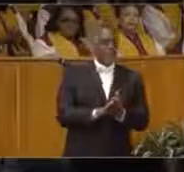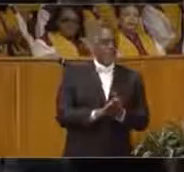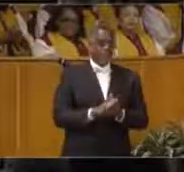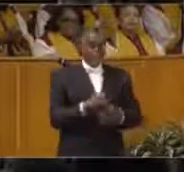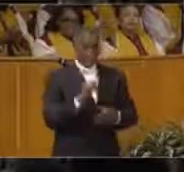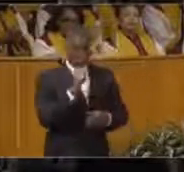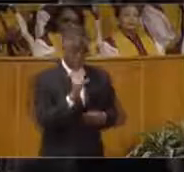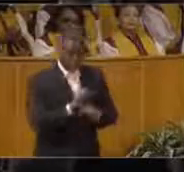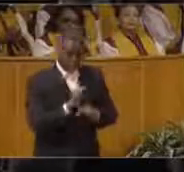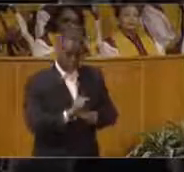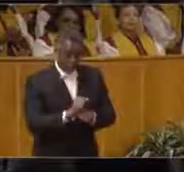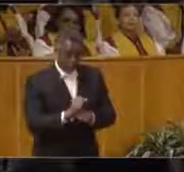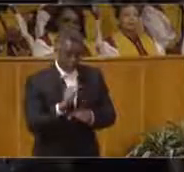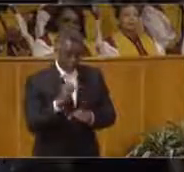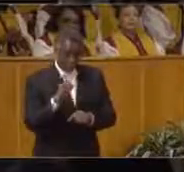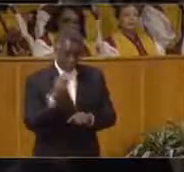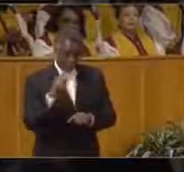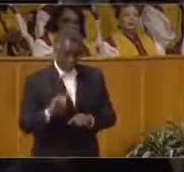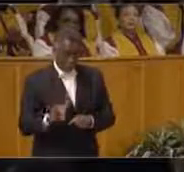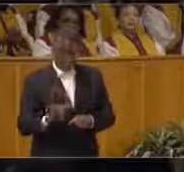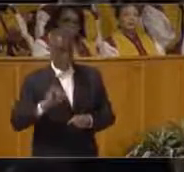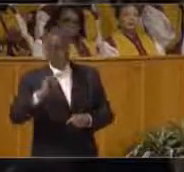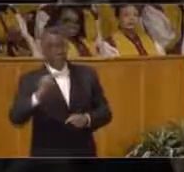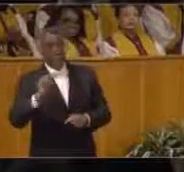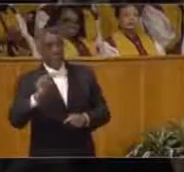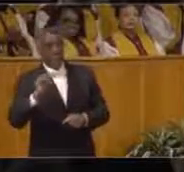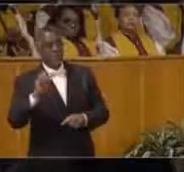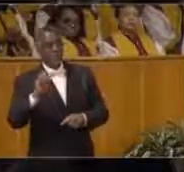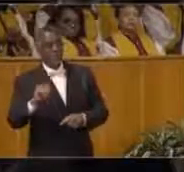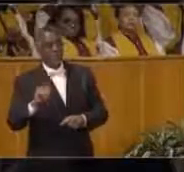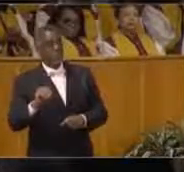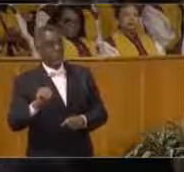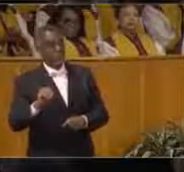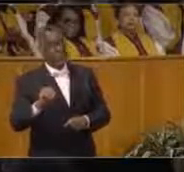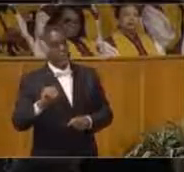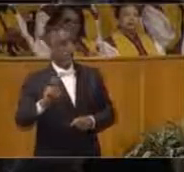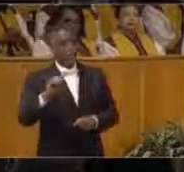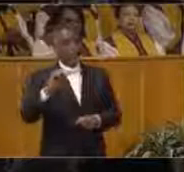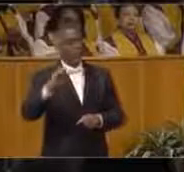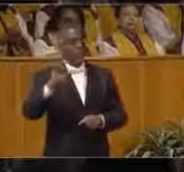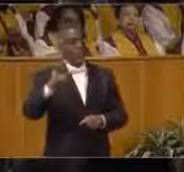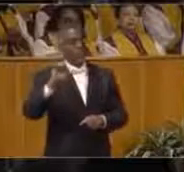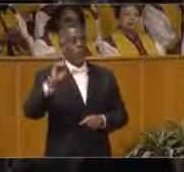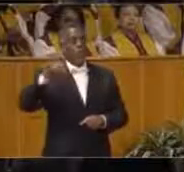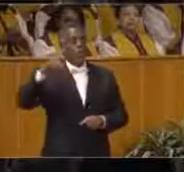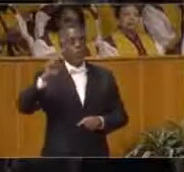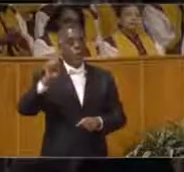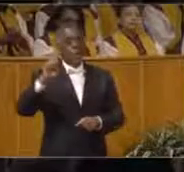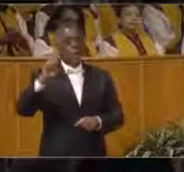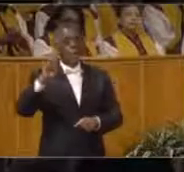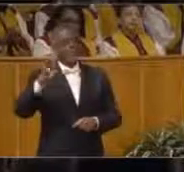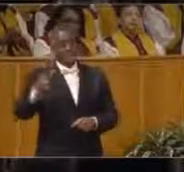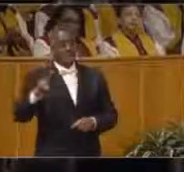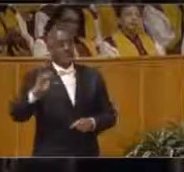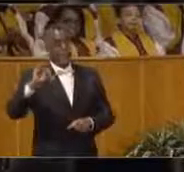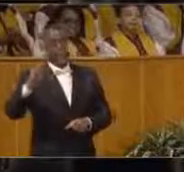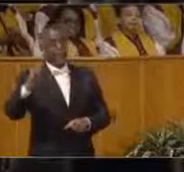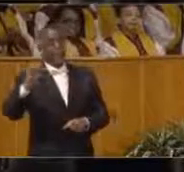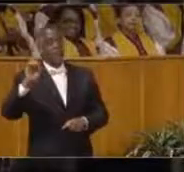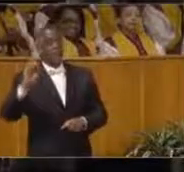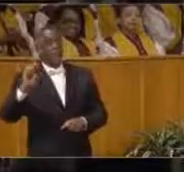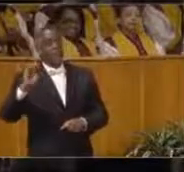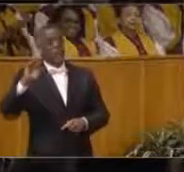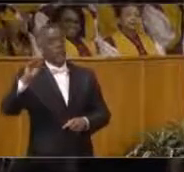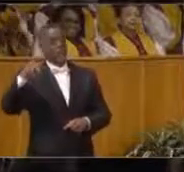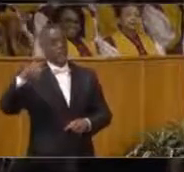Temporarily unemployed. Yes. What's your name? Jasmine. Jasmine, what's your last name? Copeland. Jasmine Copeland? Copeland. Ladies and gentlemen, Sister Jasmine